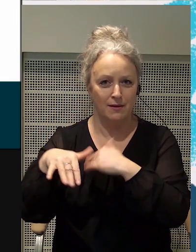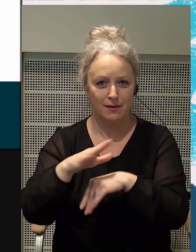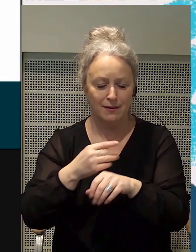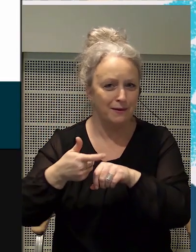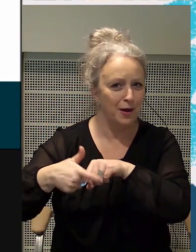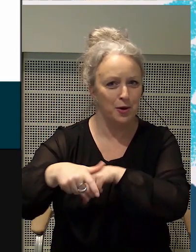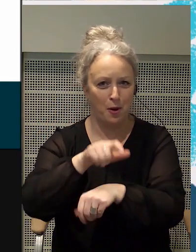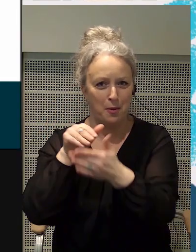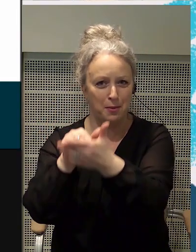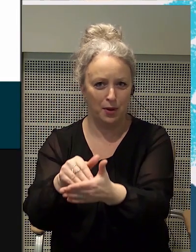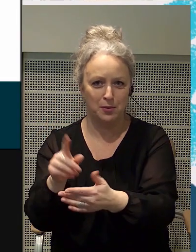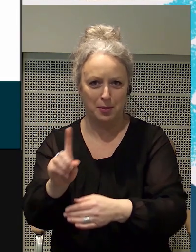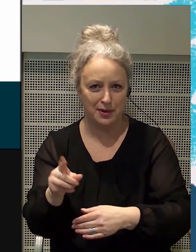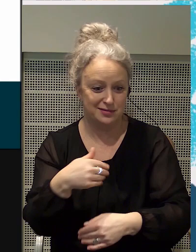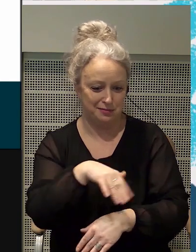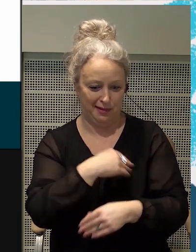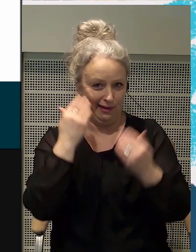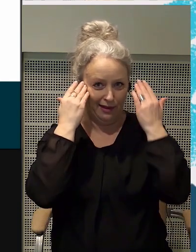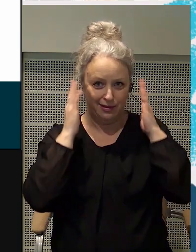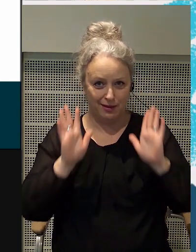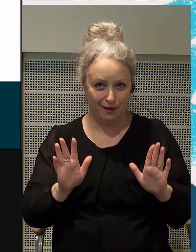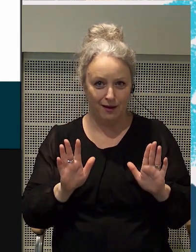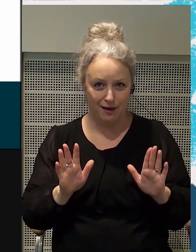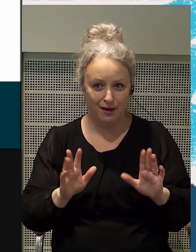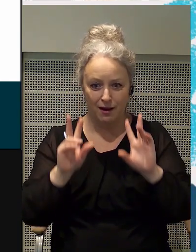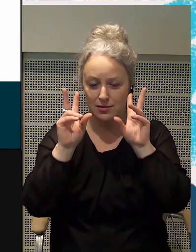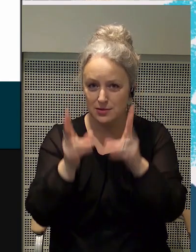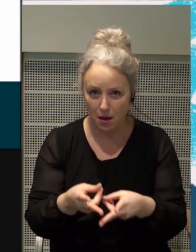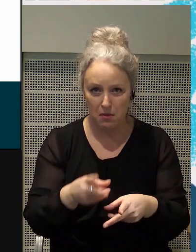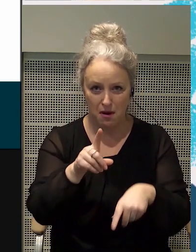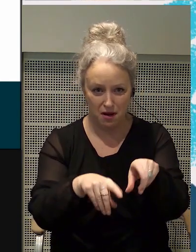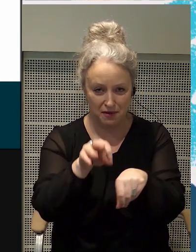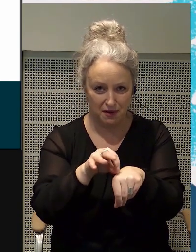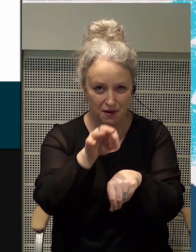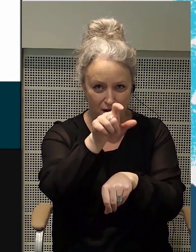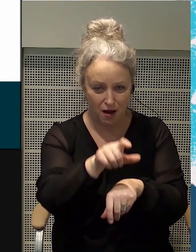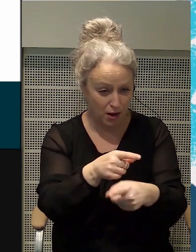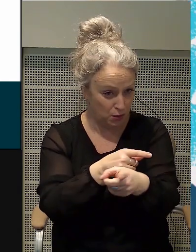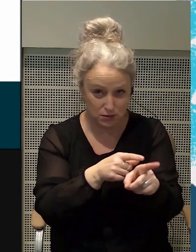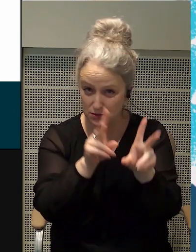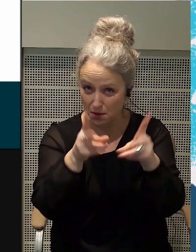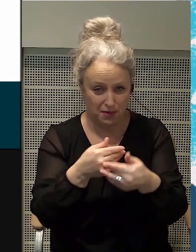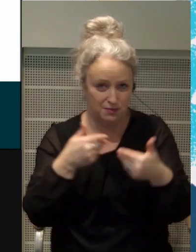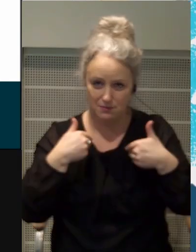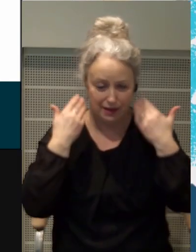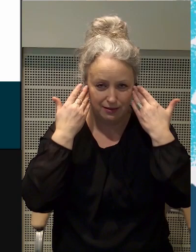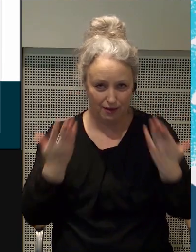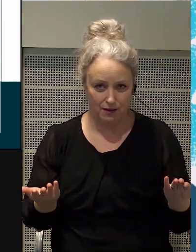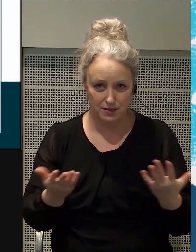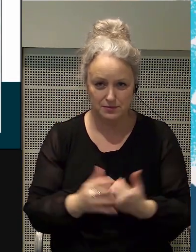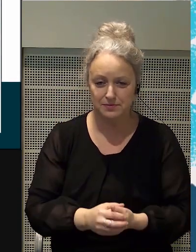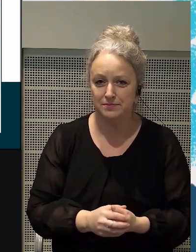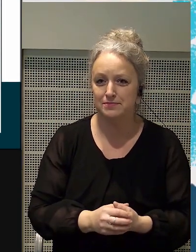There are several ways to measure quality of life, and I think the quality of life research has really improved in the last 10 to 20